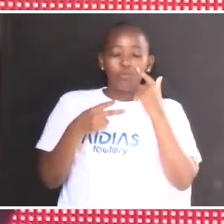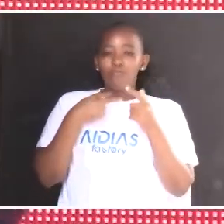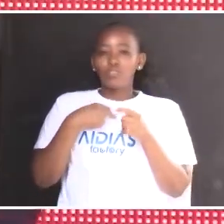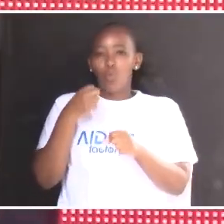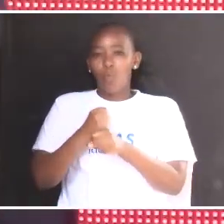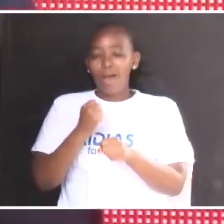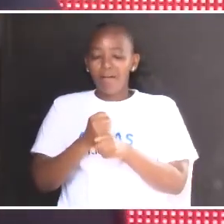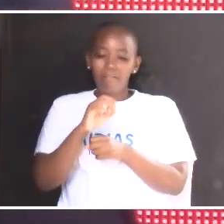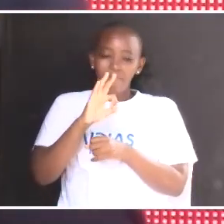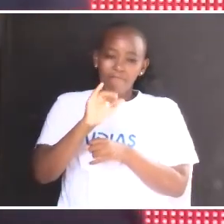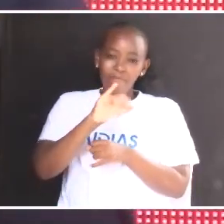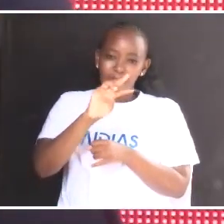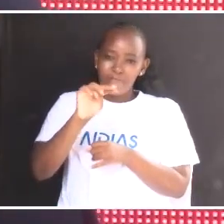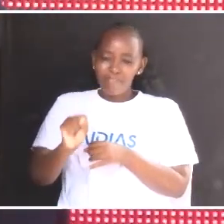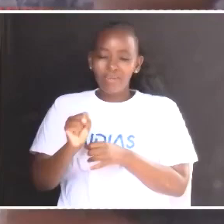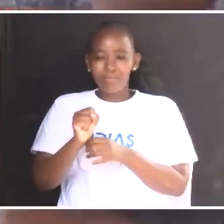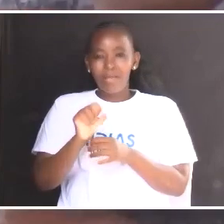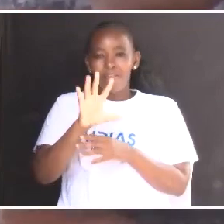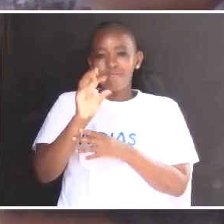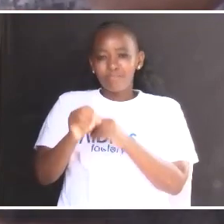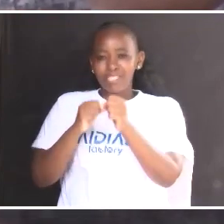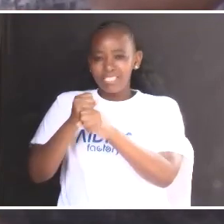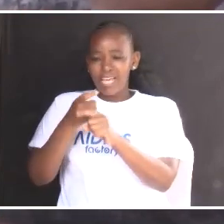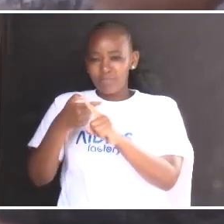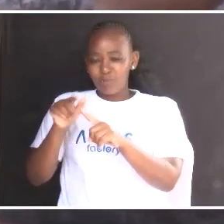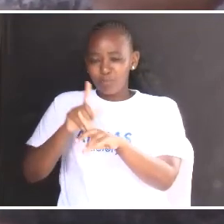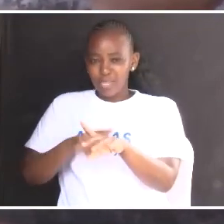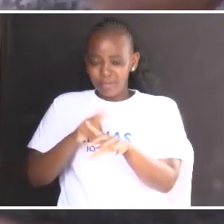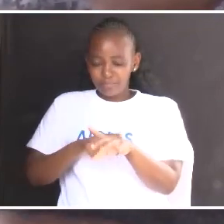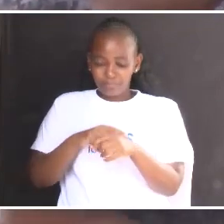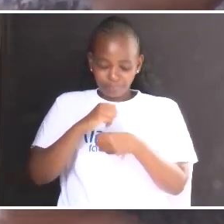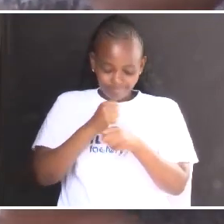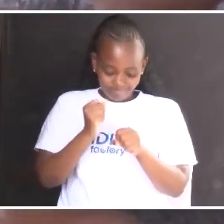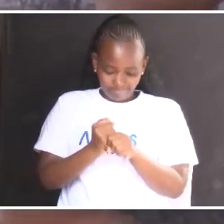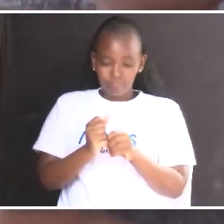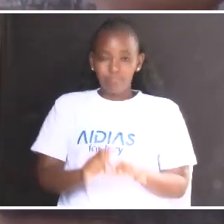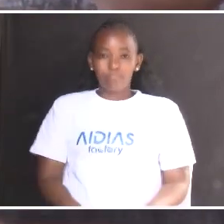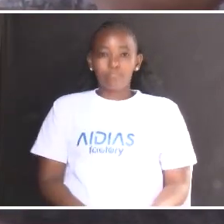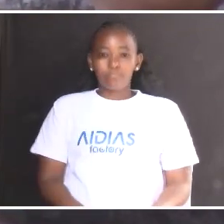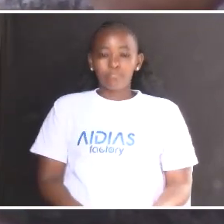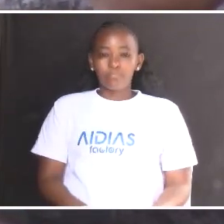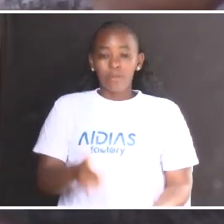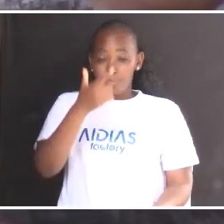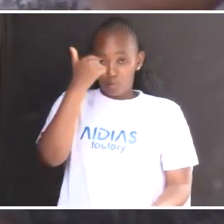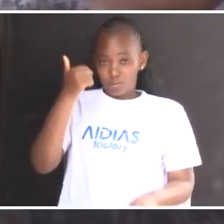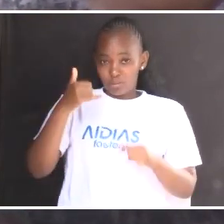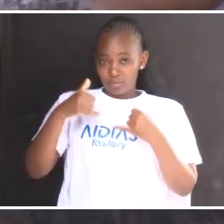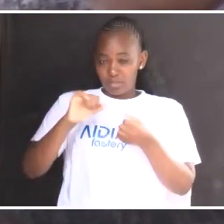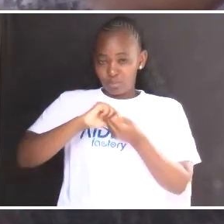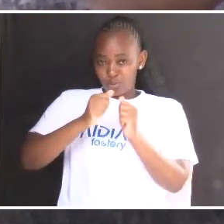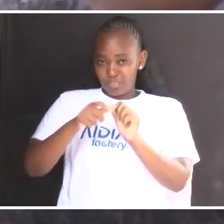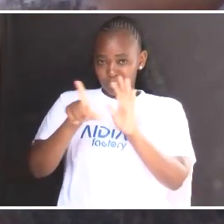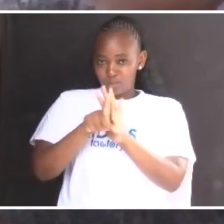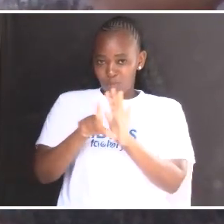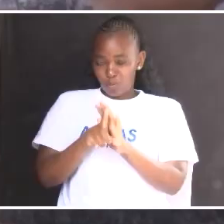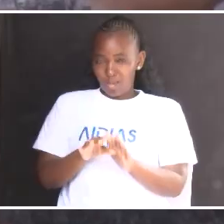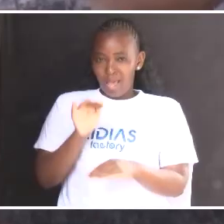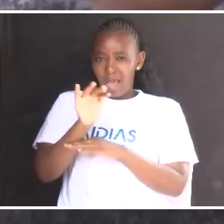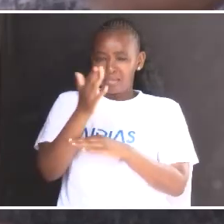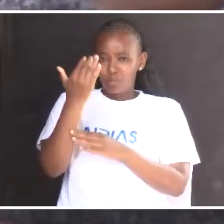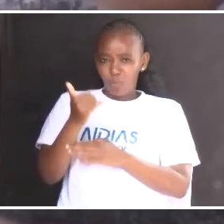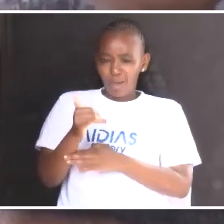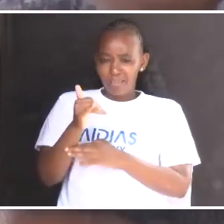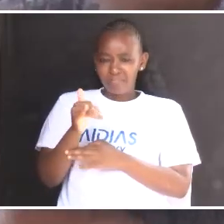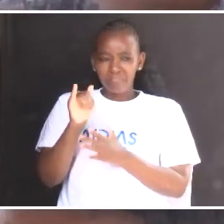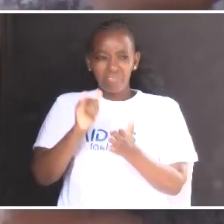film, photograph, ni 50 years from the year it was created. Of course, we are trying to amend the law and ask, why should it be